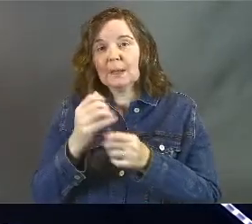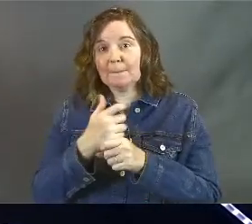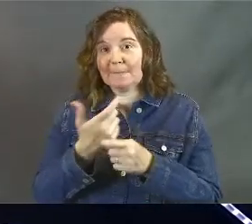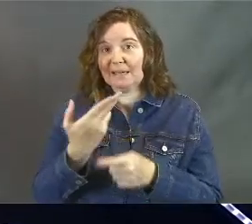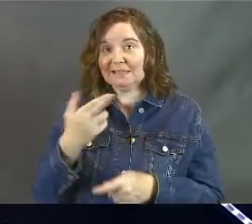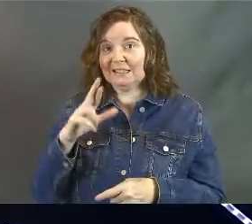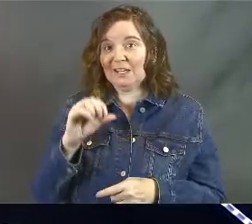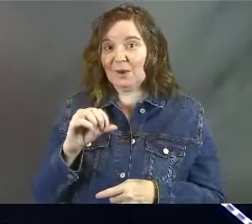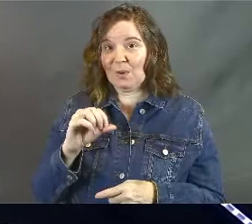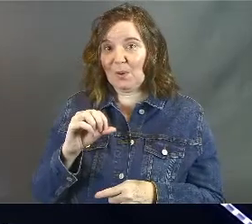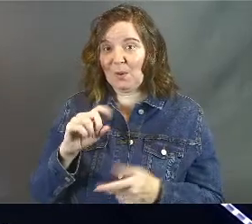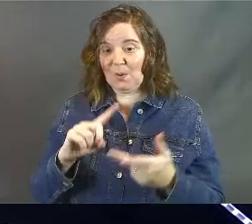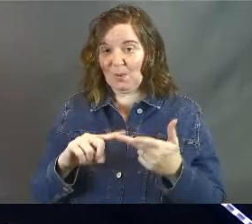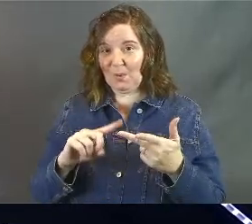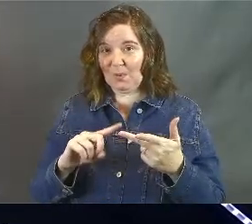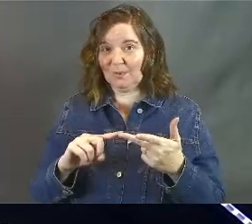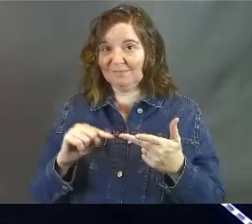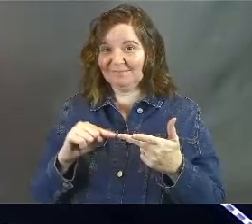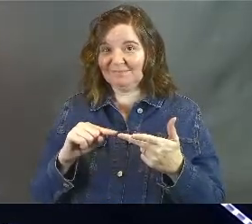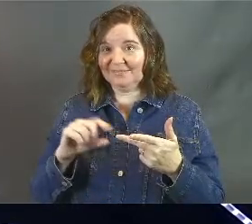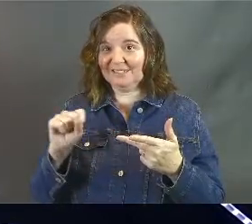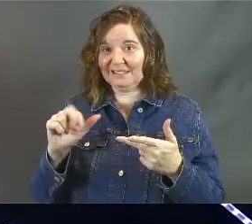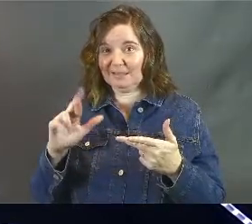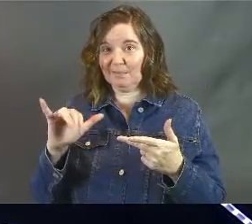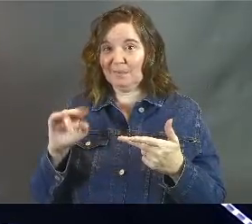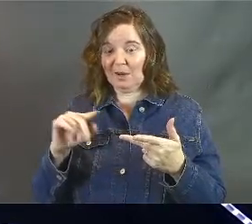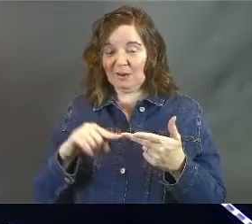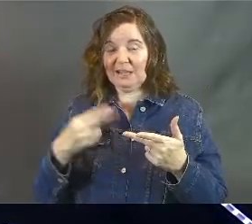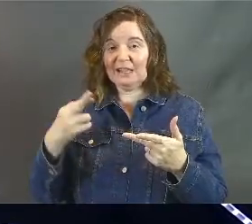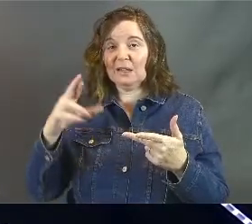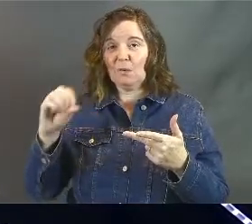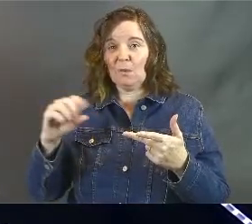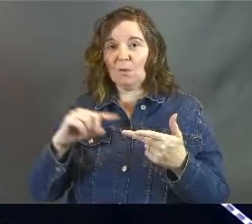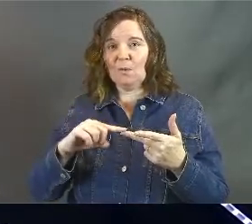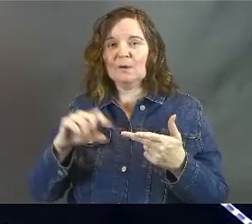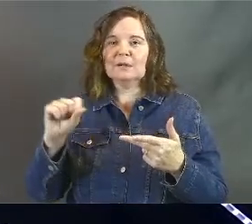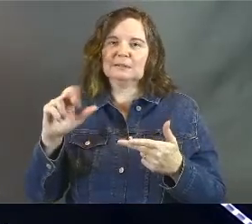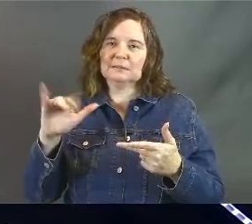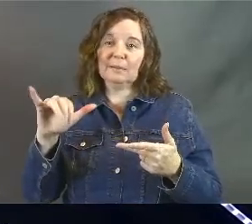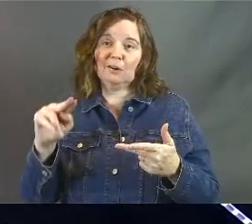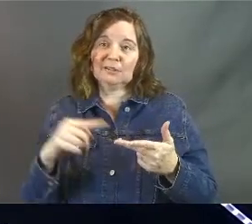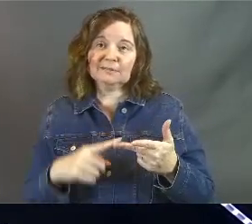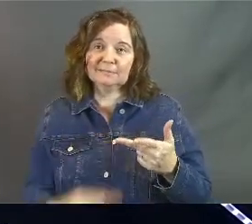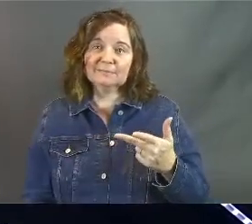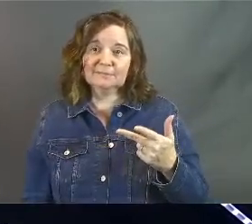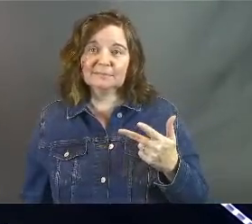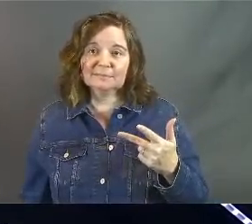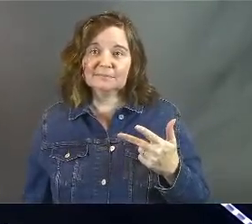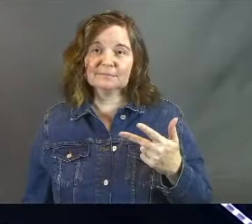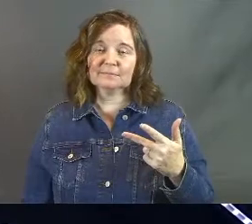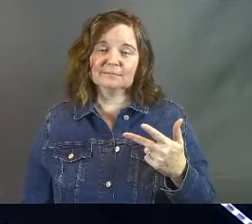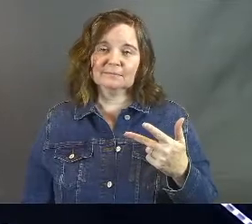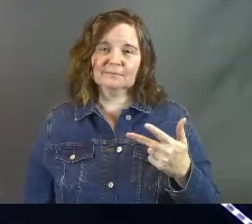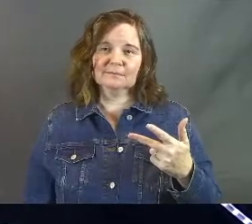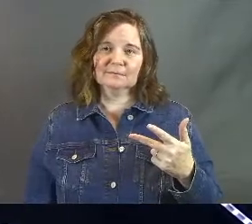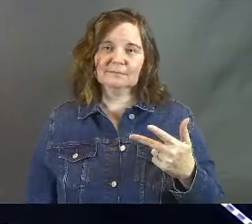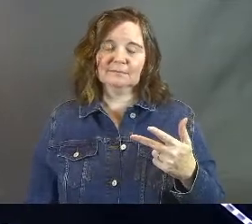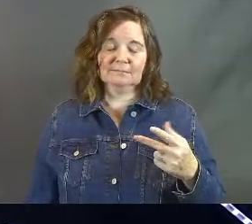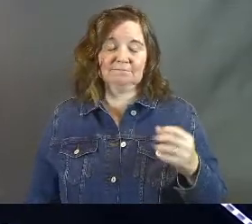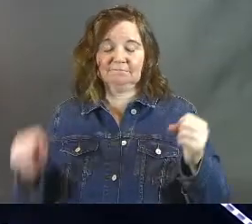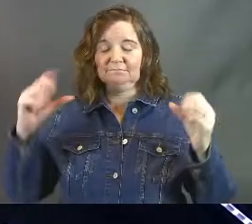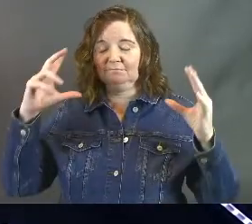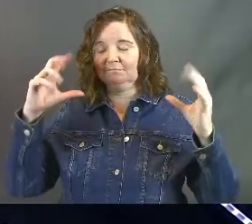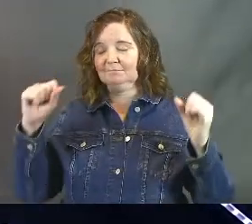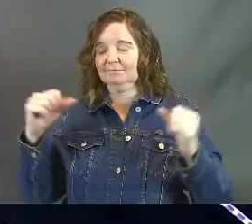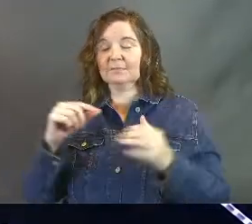a hero to his story, and he makes his hero a Samaritan. Blows my mind.